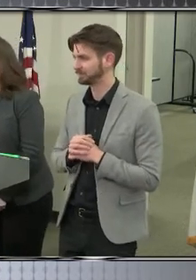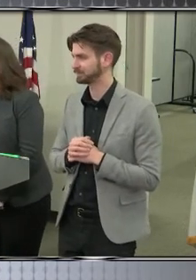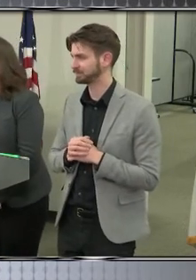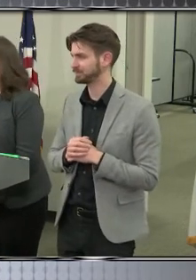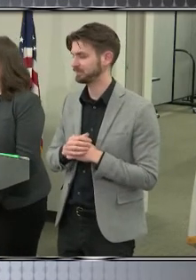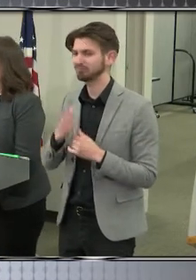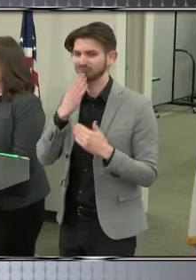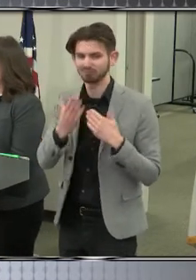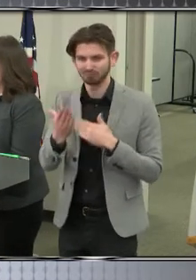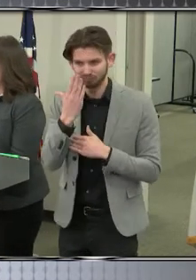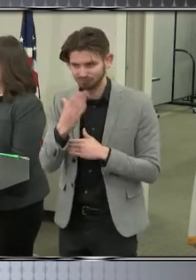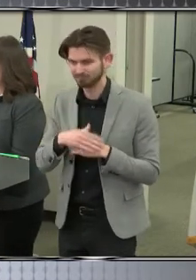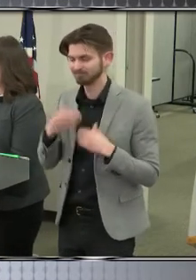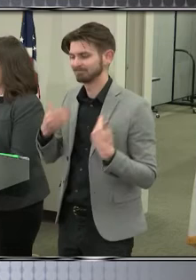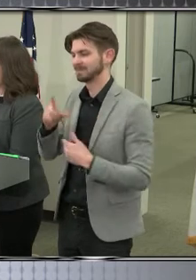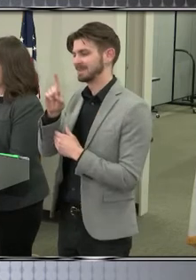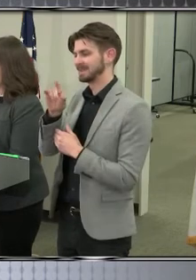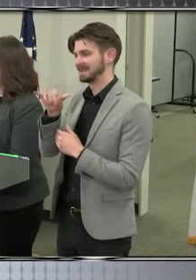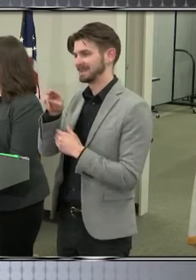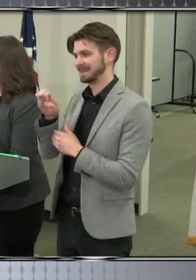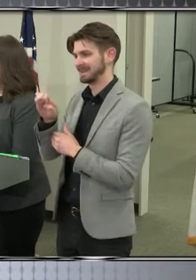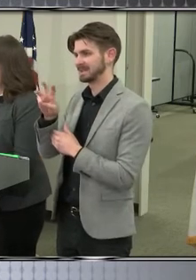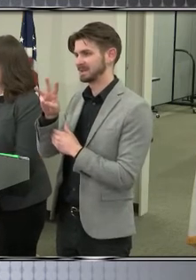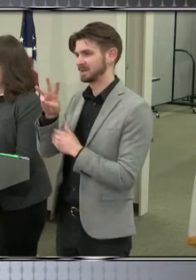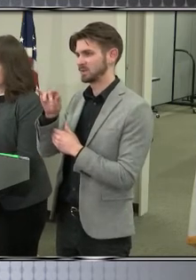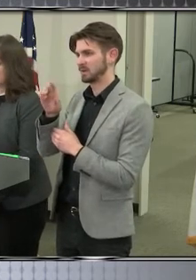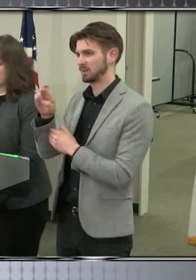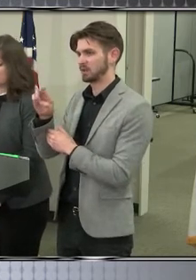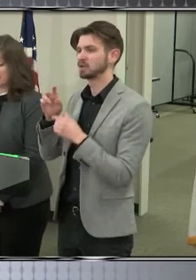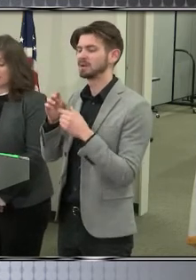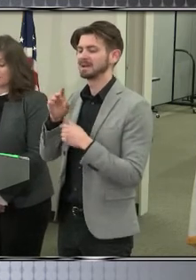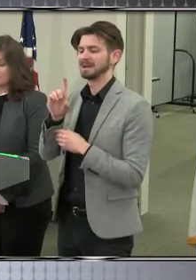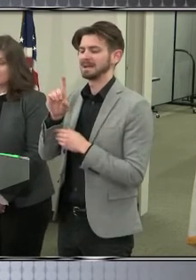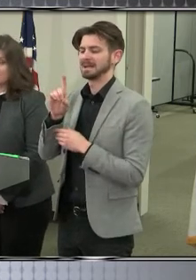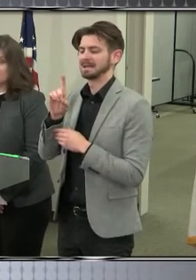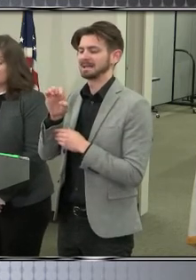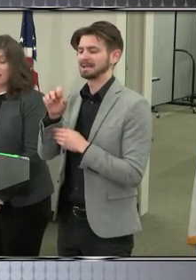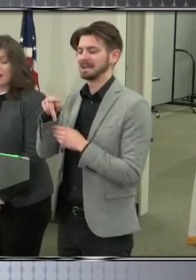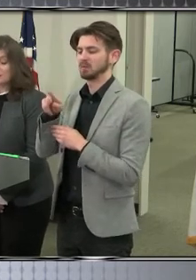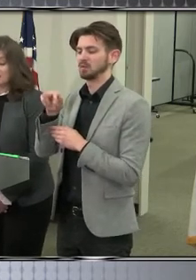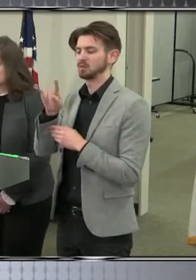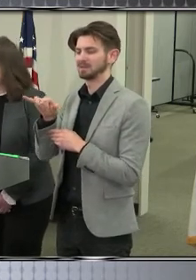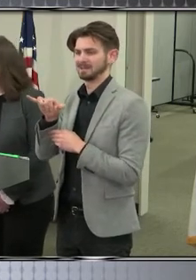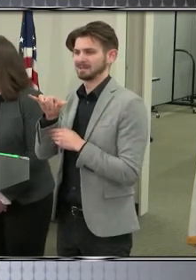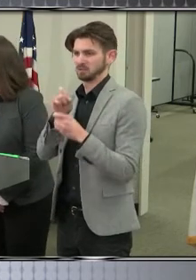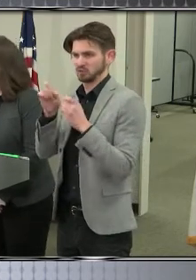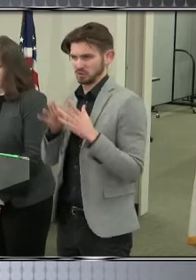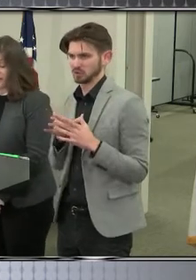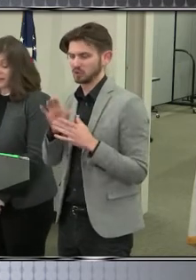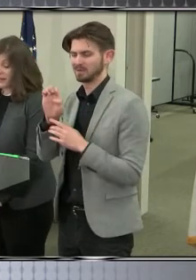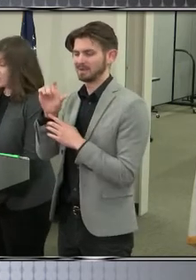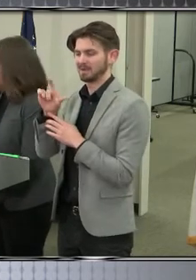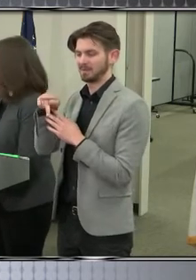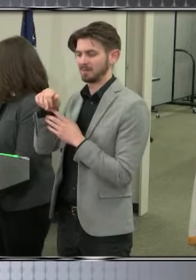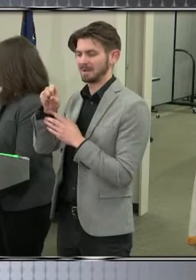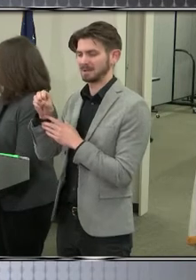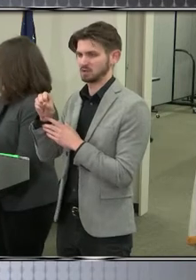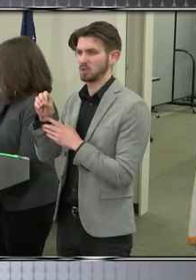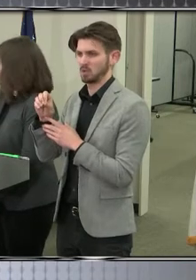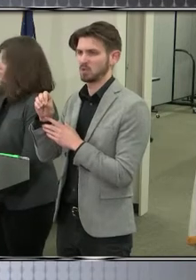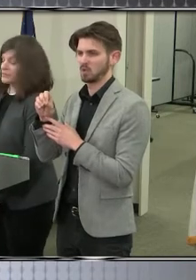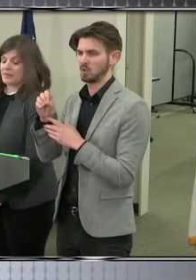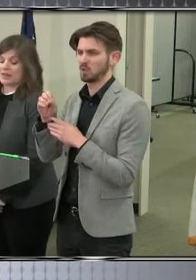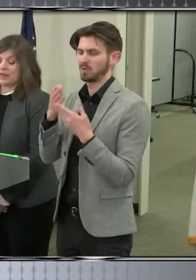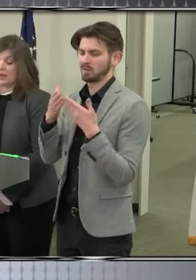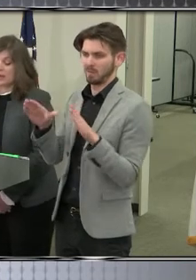Good morning. I'm Deanne Ryberg, Deputy Director at El Paso County Public Health. I would like to start by thanking our elected